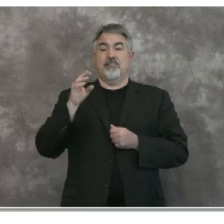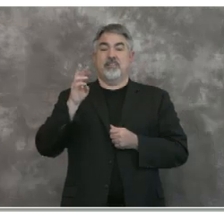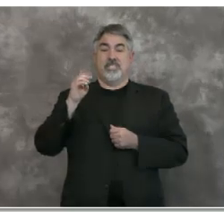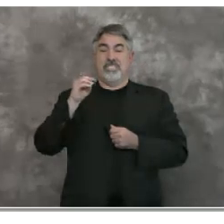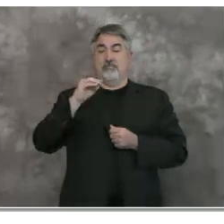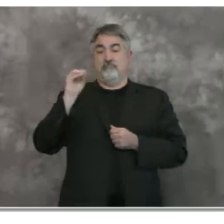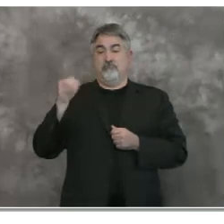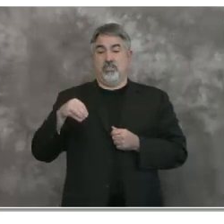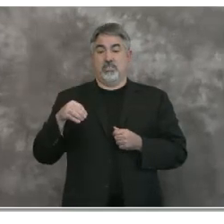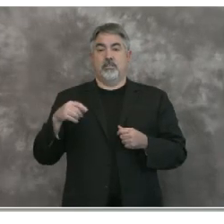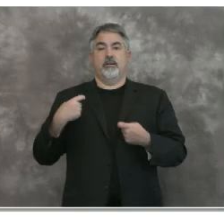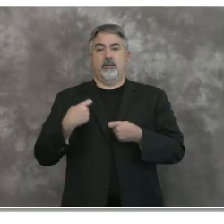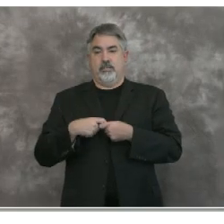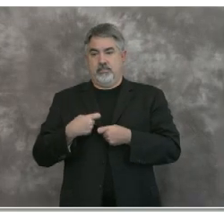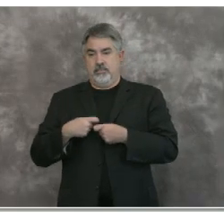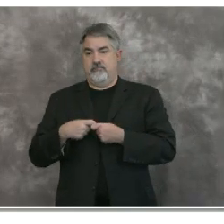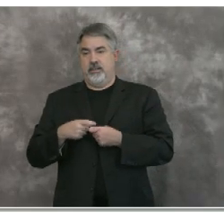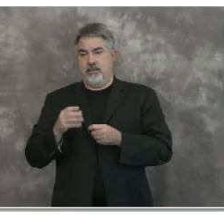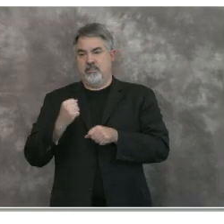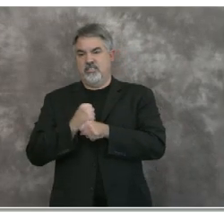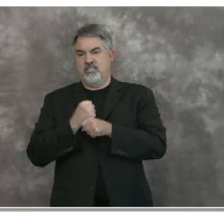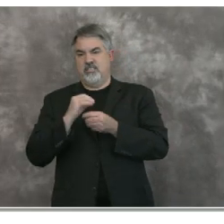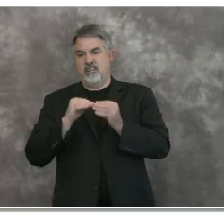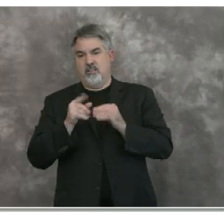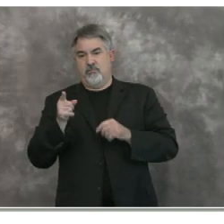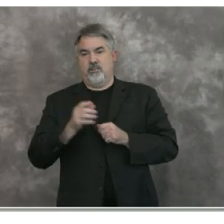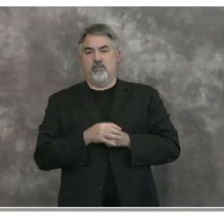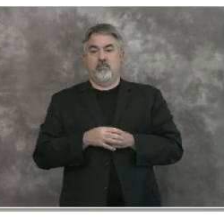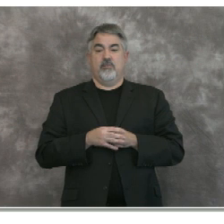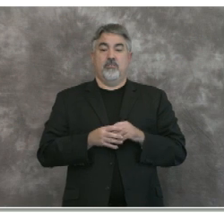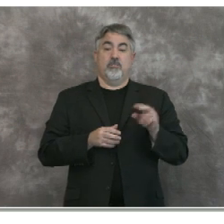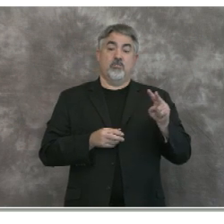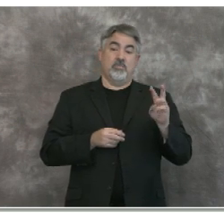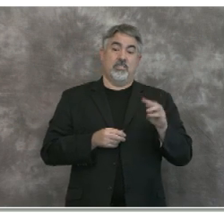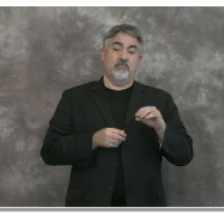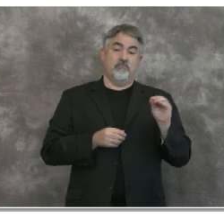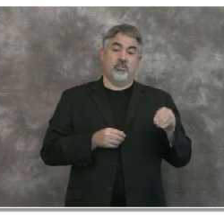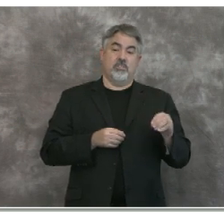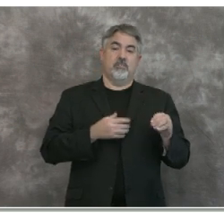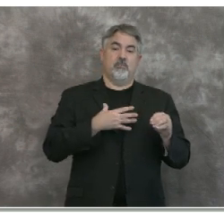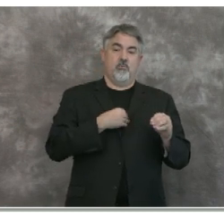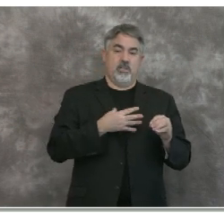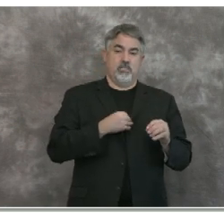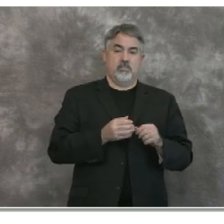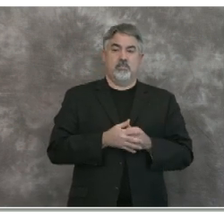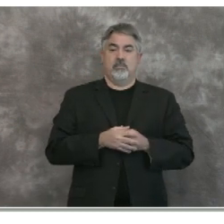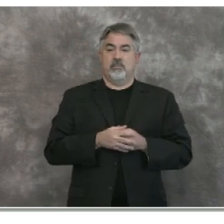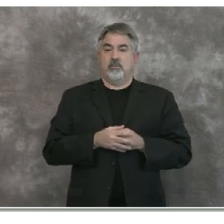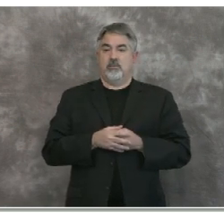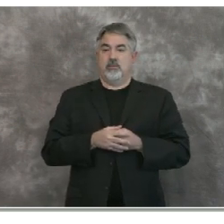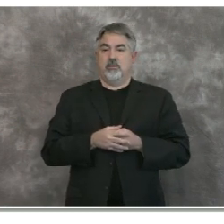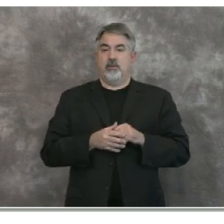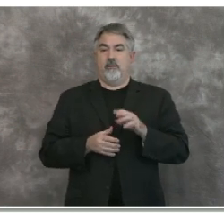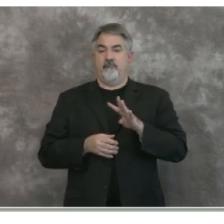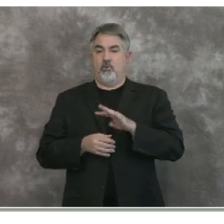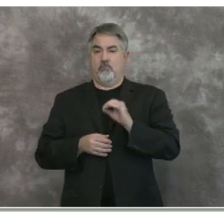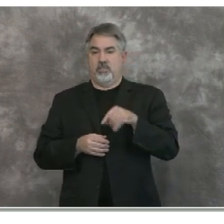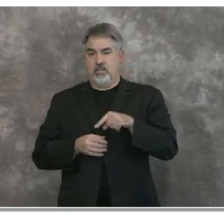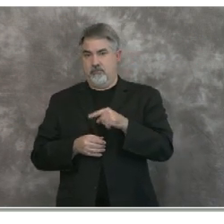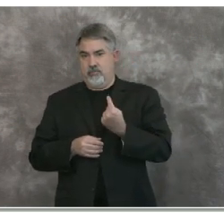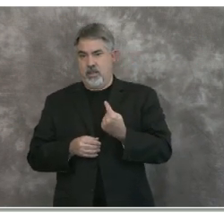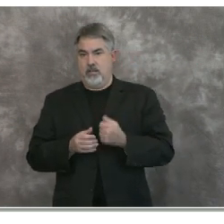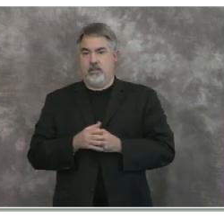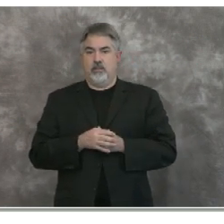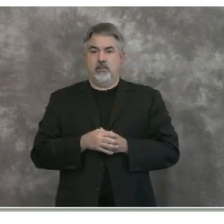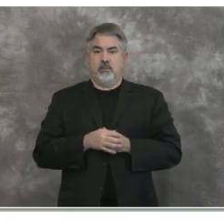Hispanic, 1,078 or 26% are white, 174 or 4% are Black or African